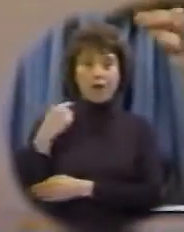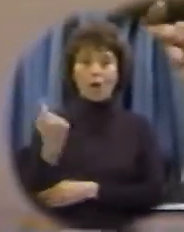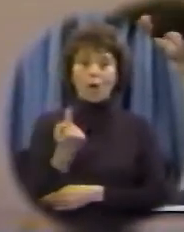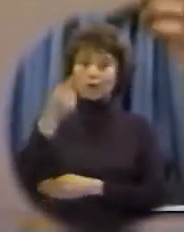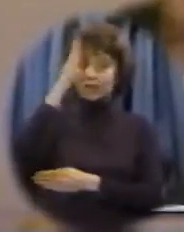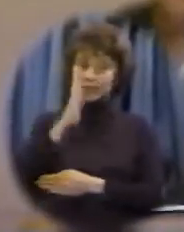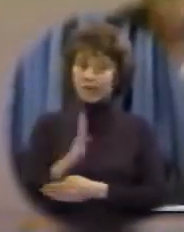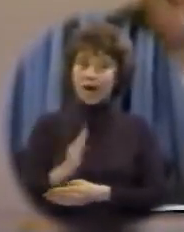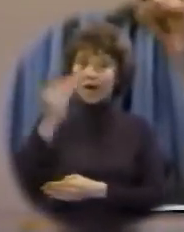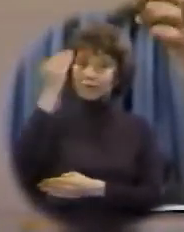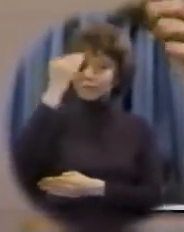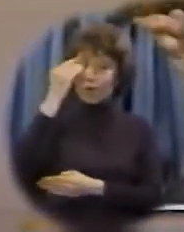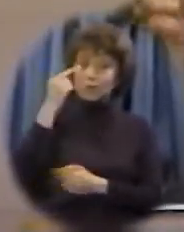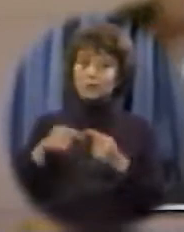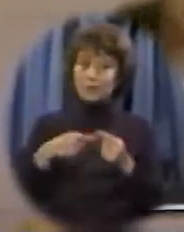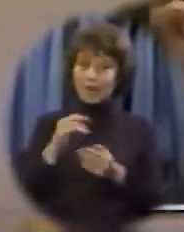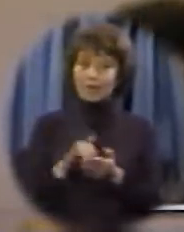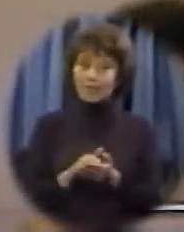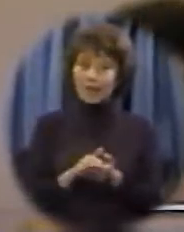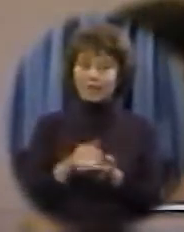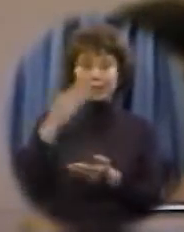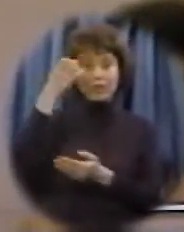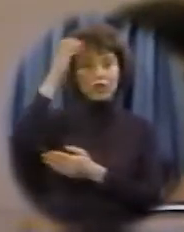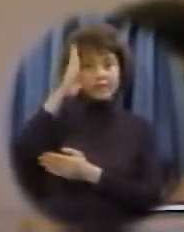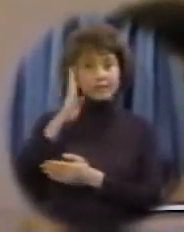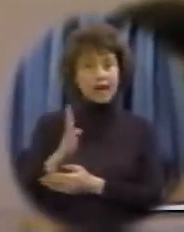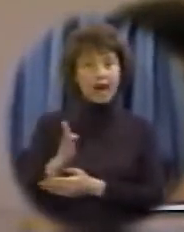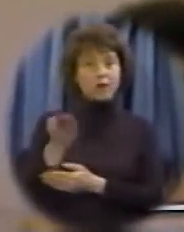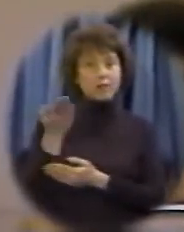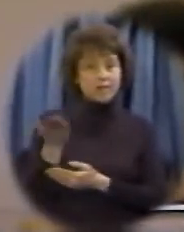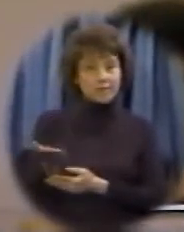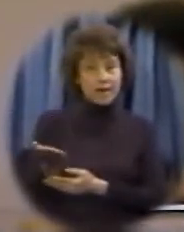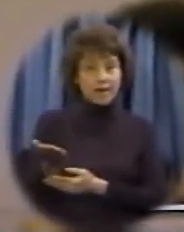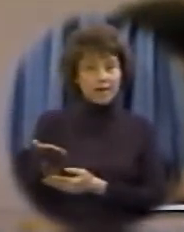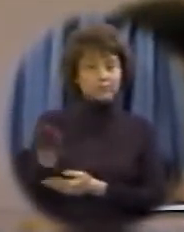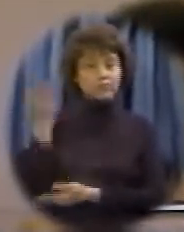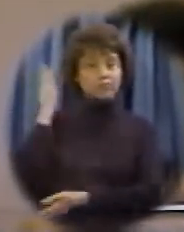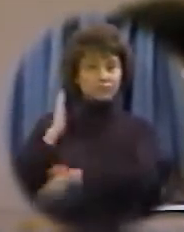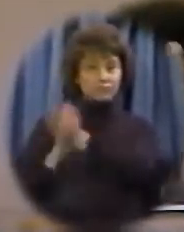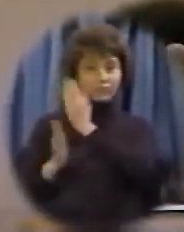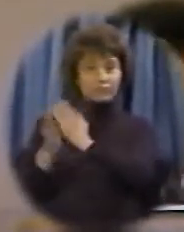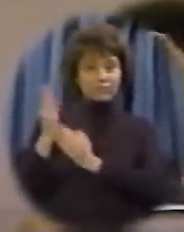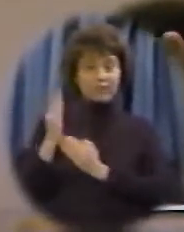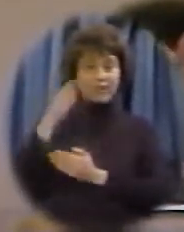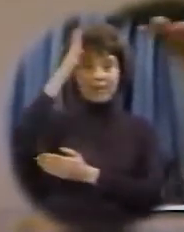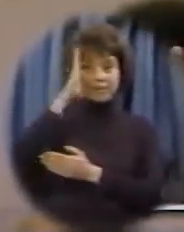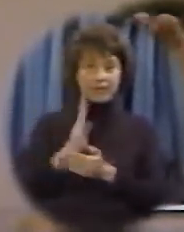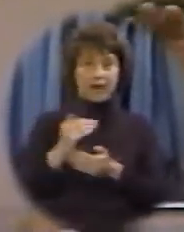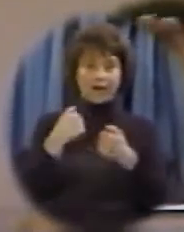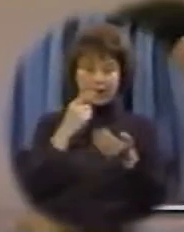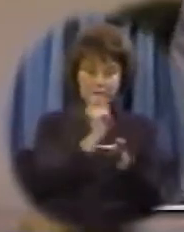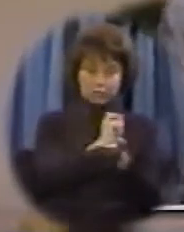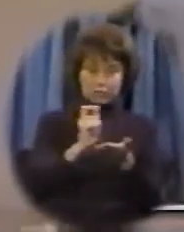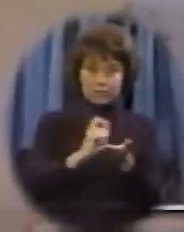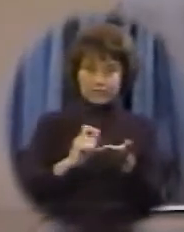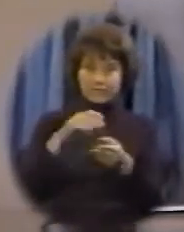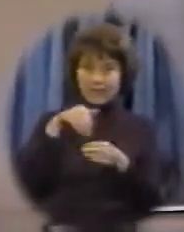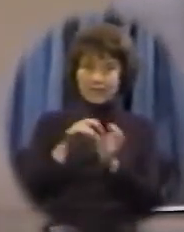about. Only God knows about because he was there and had it put down in this book. Now, a lot of these atheists and so